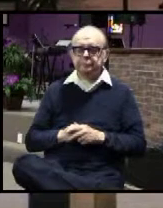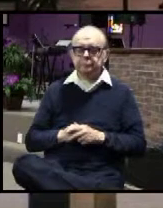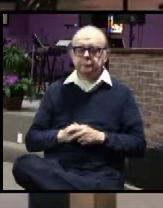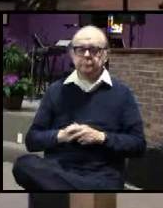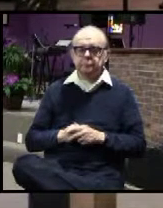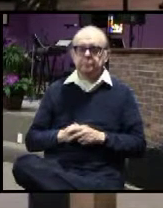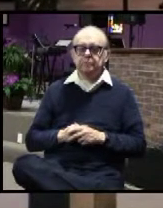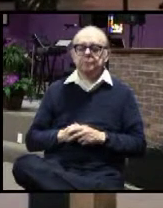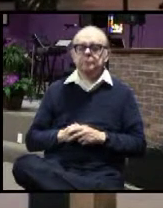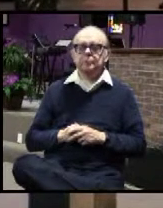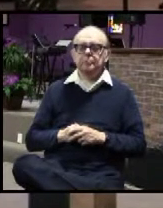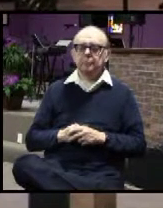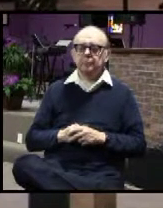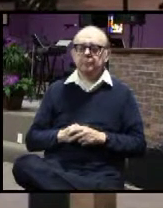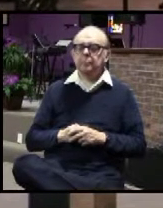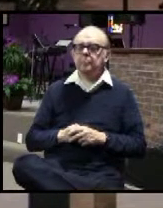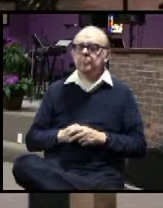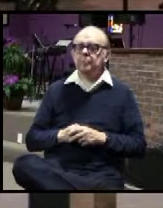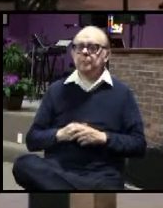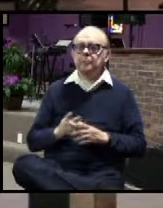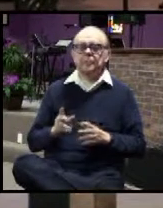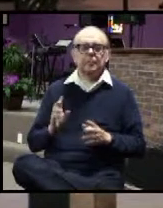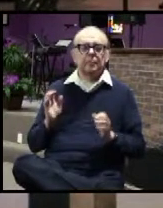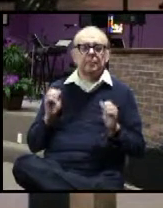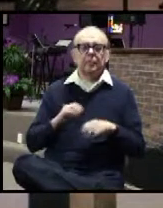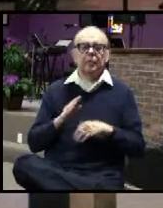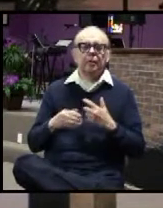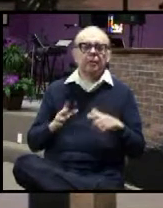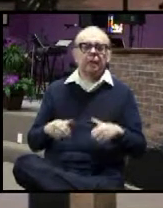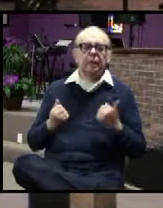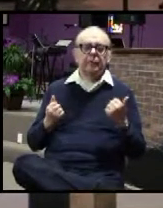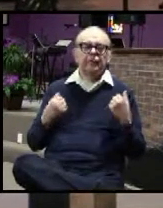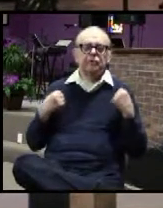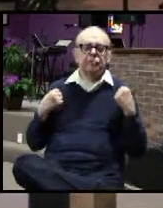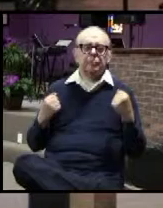or you tend to win by all your might and all your strength,